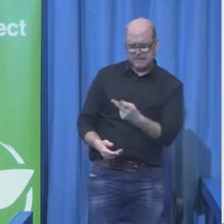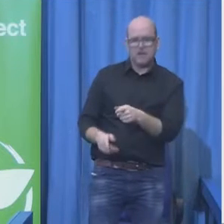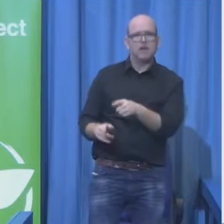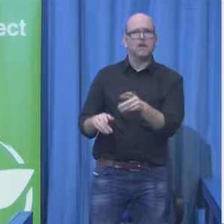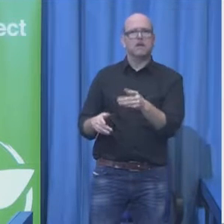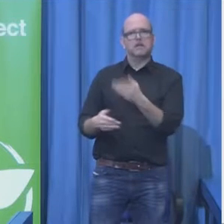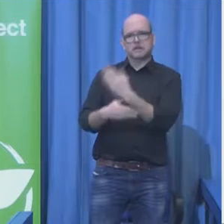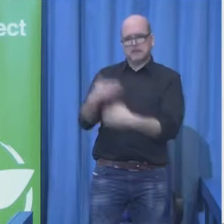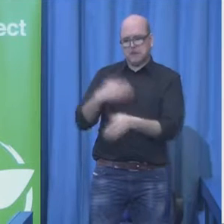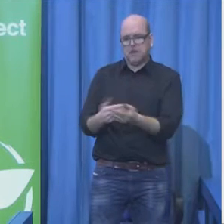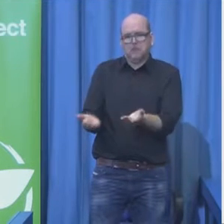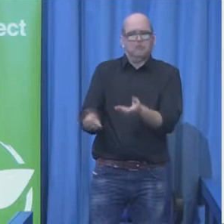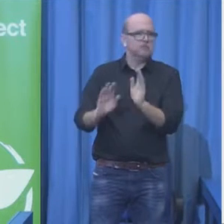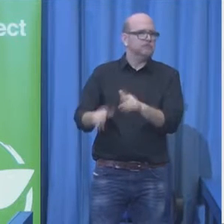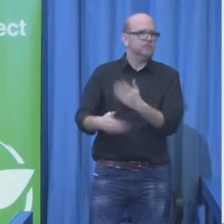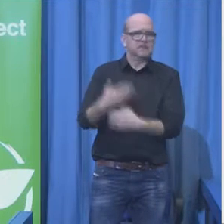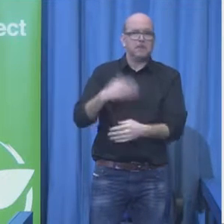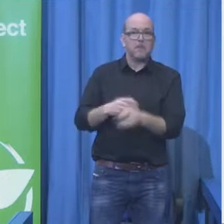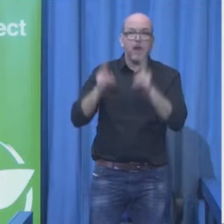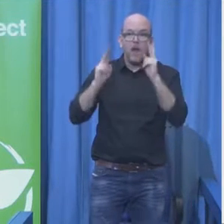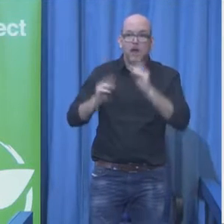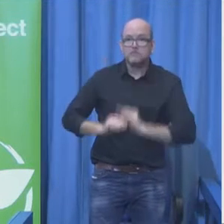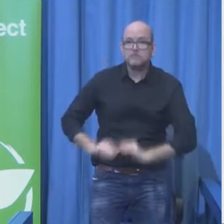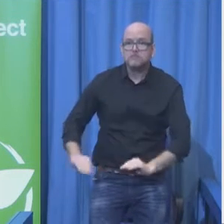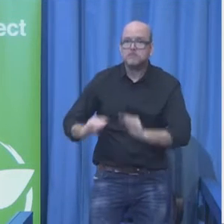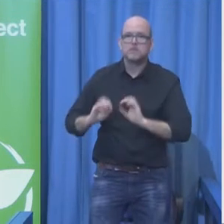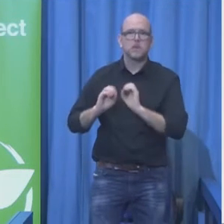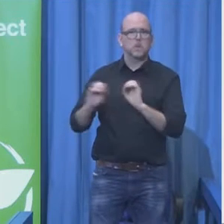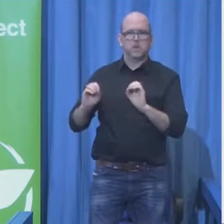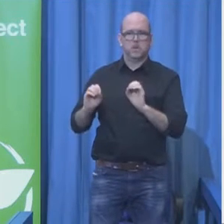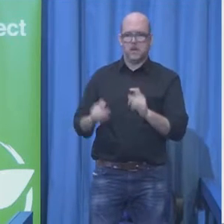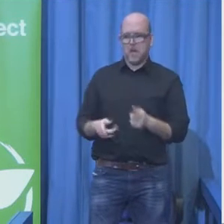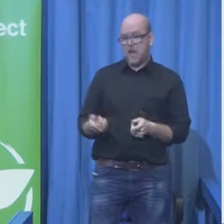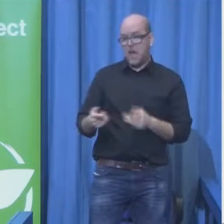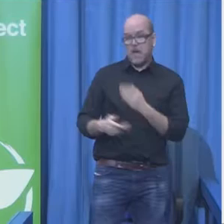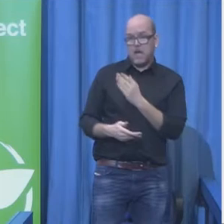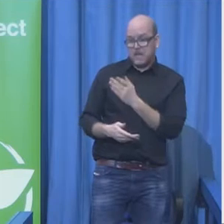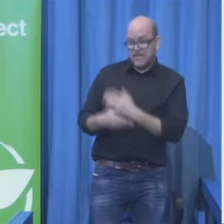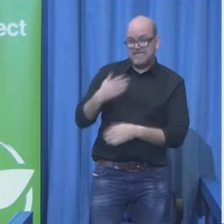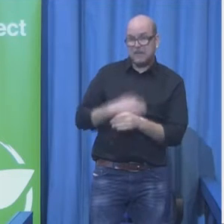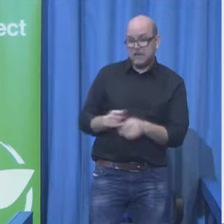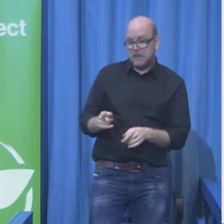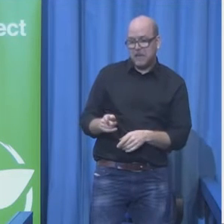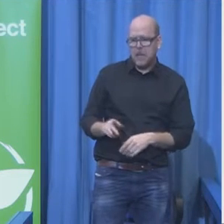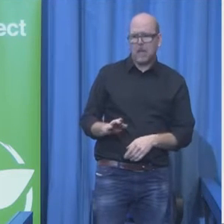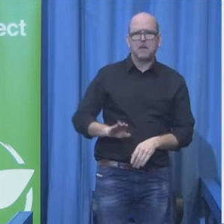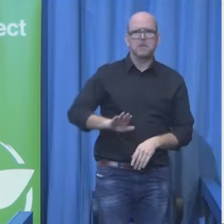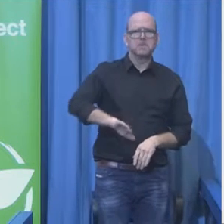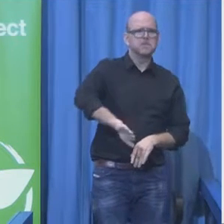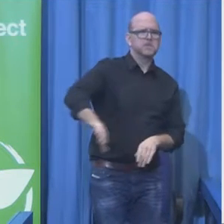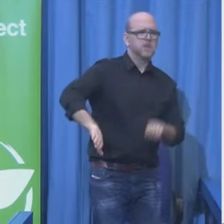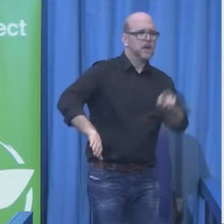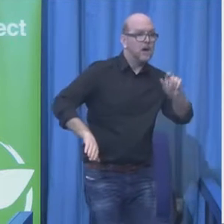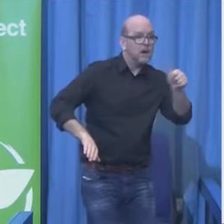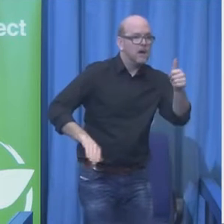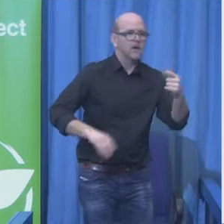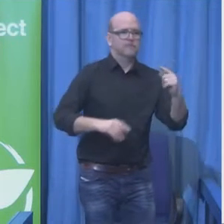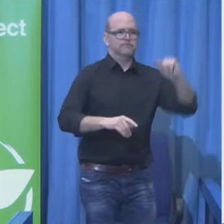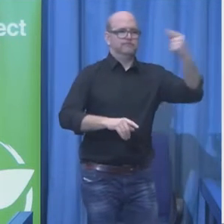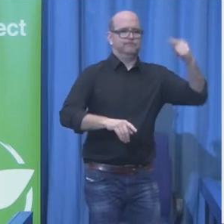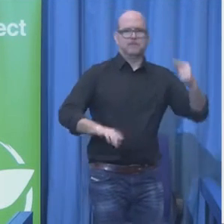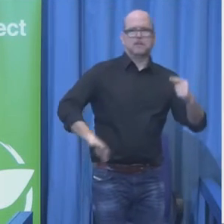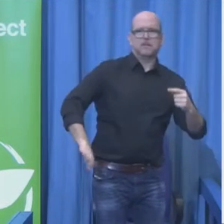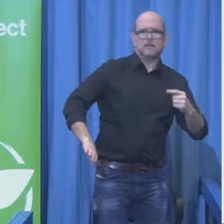with disabilities is really quite, it's a small percentage. And this of course has a knock-on effect and on the labor market later